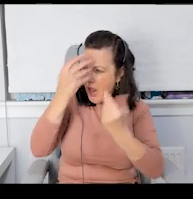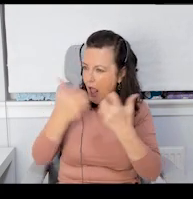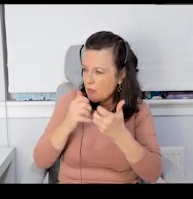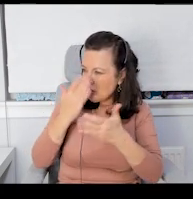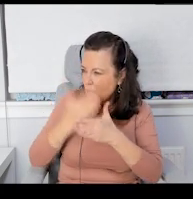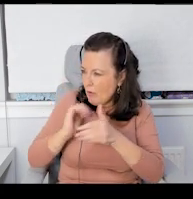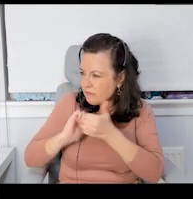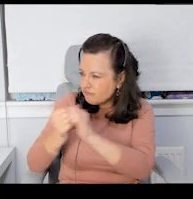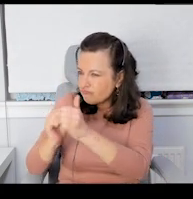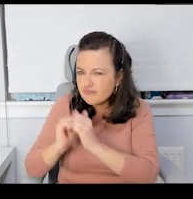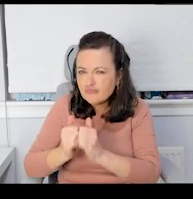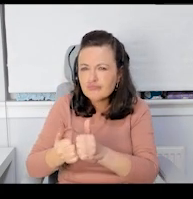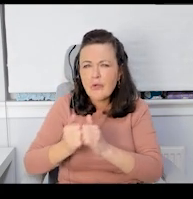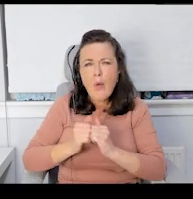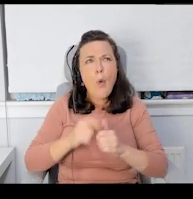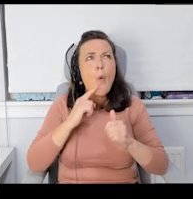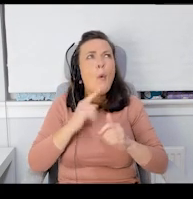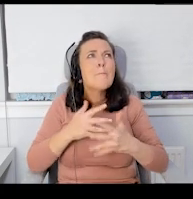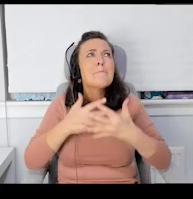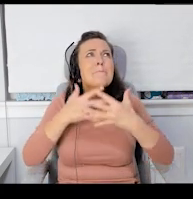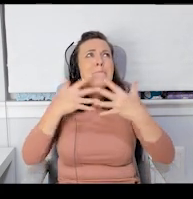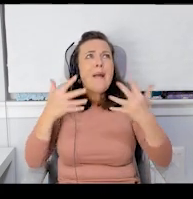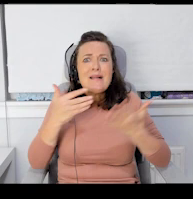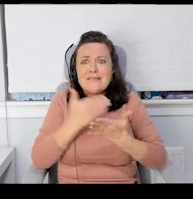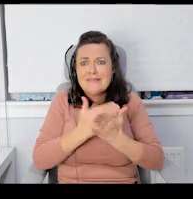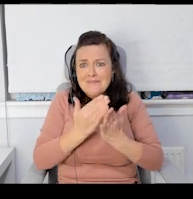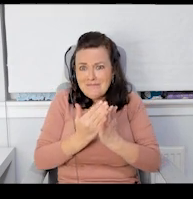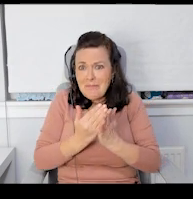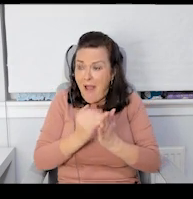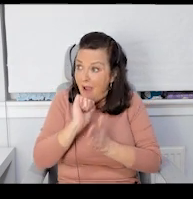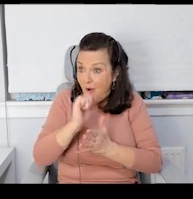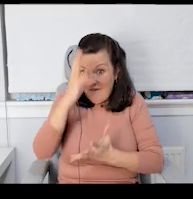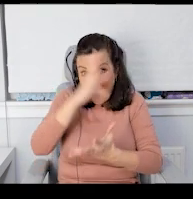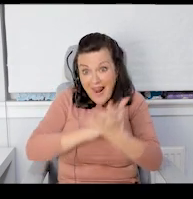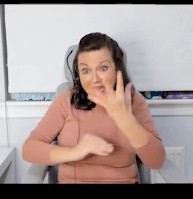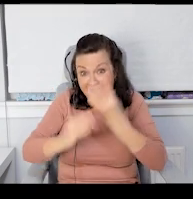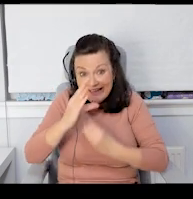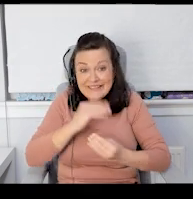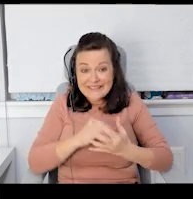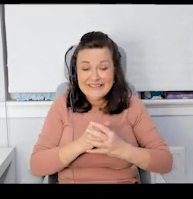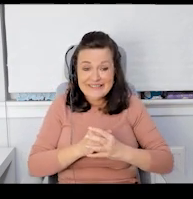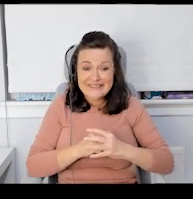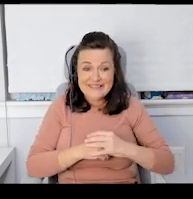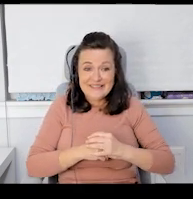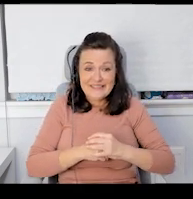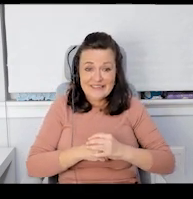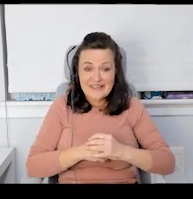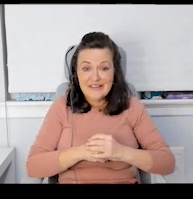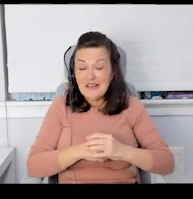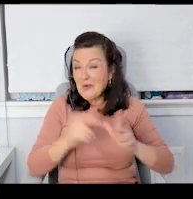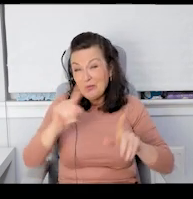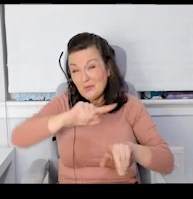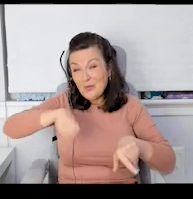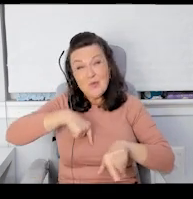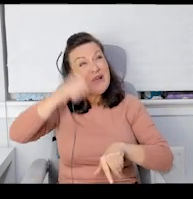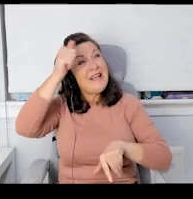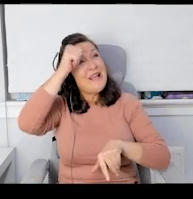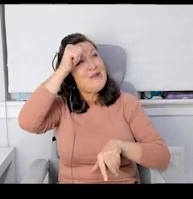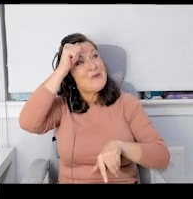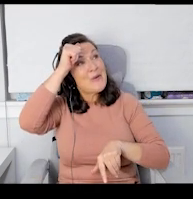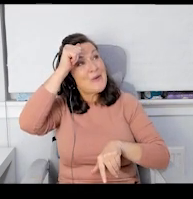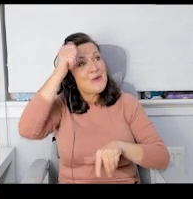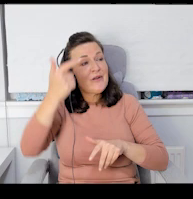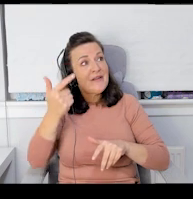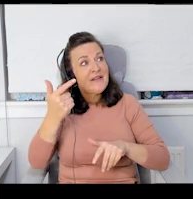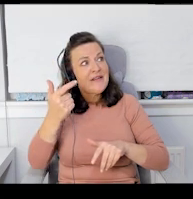learn to collaborate, and it's a huge part of, I suppose, as you grow up and you realise that it's all very well doing your own